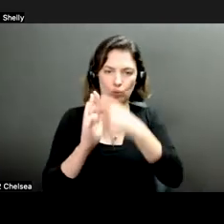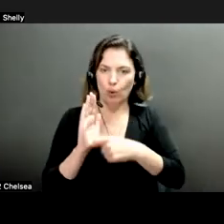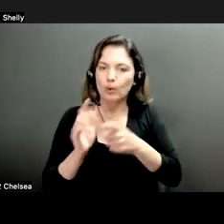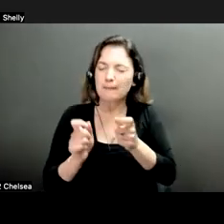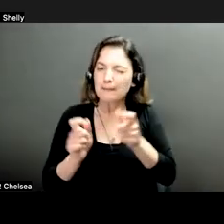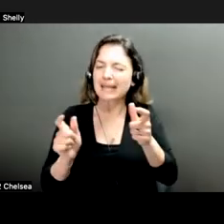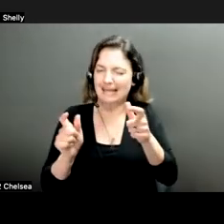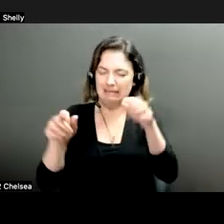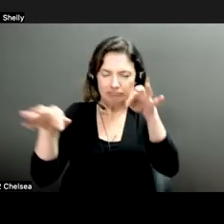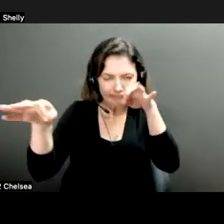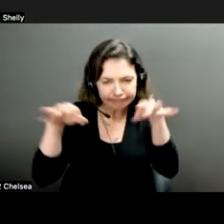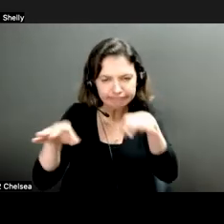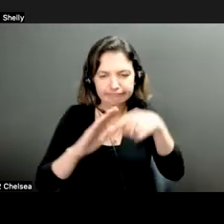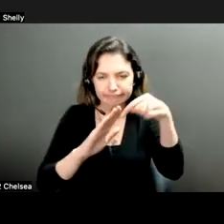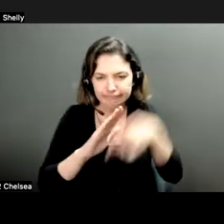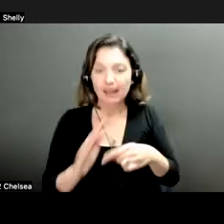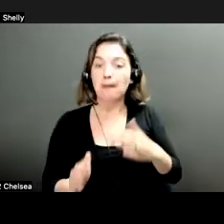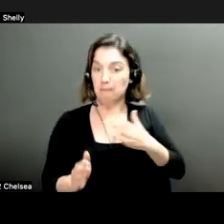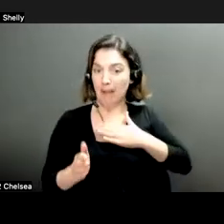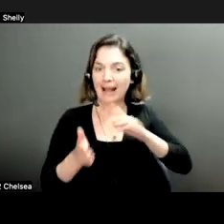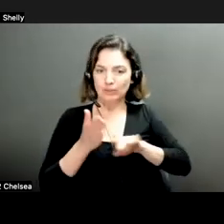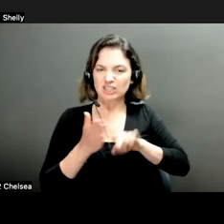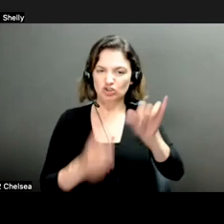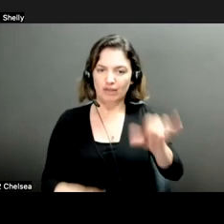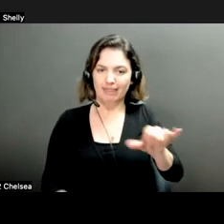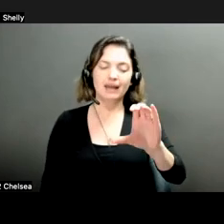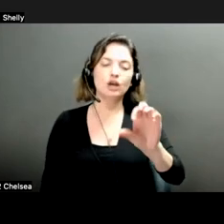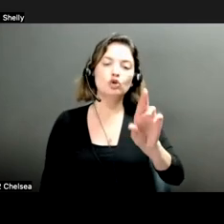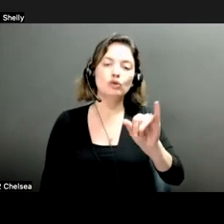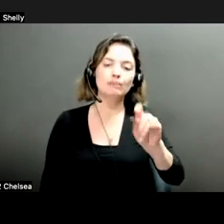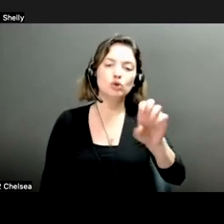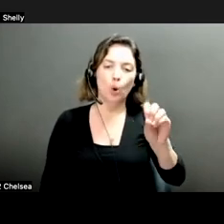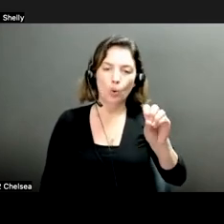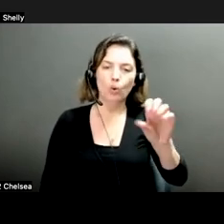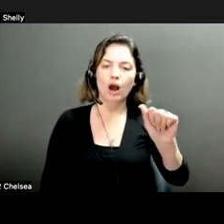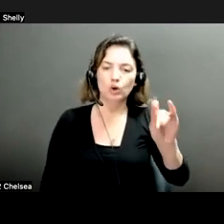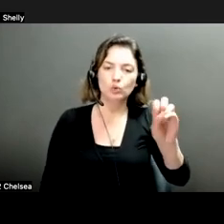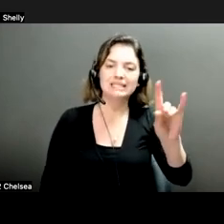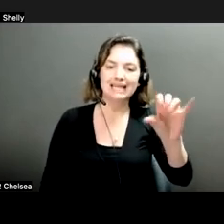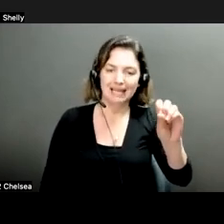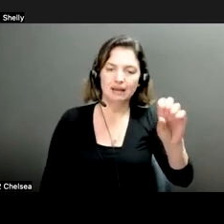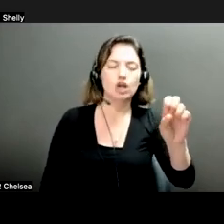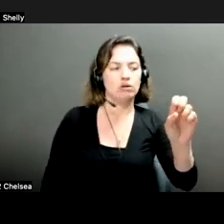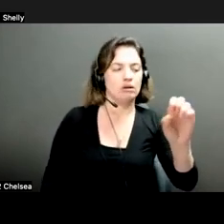research on cryptoacoustic auditory non-hallucination, and it was published in McSweeney's,